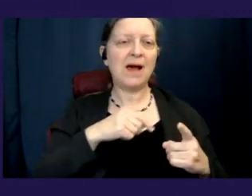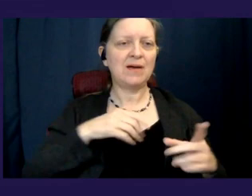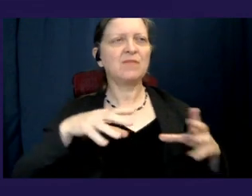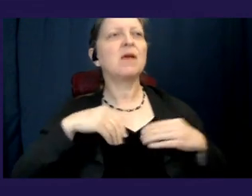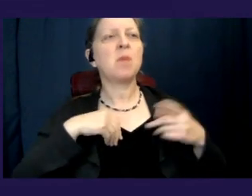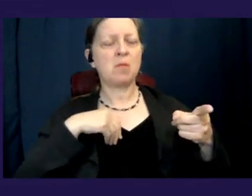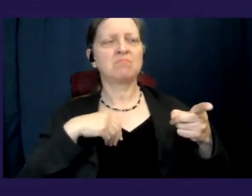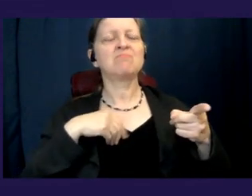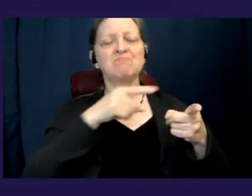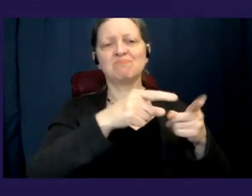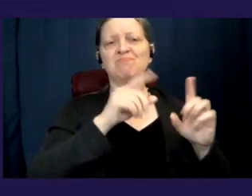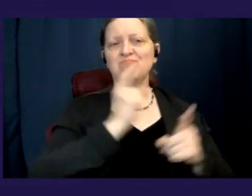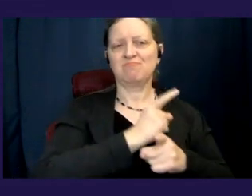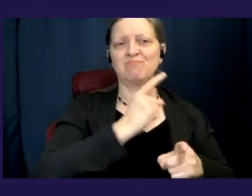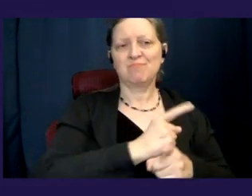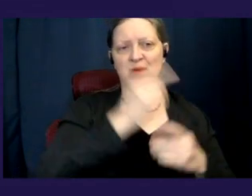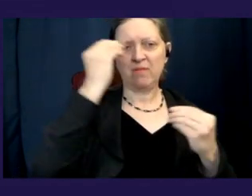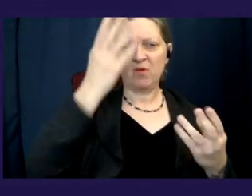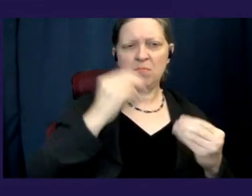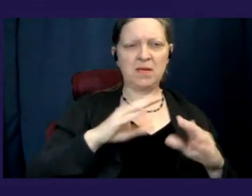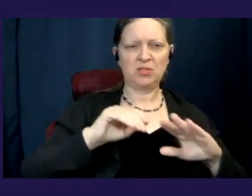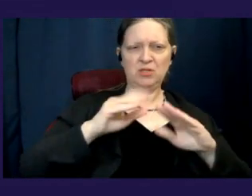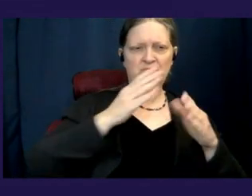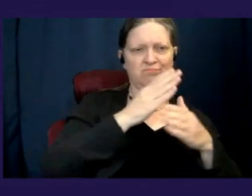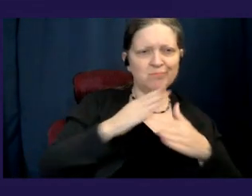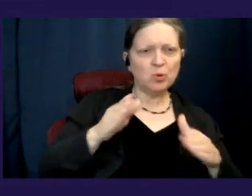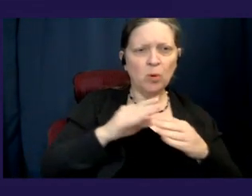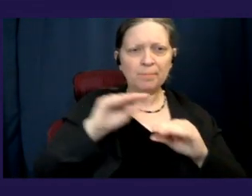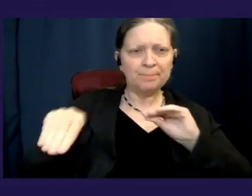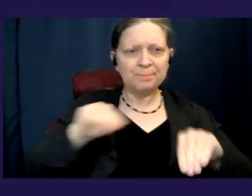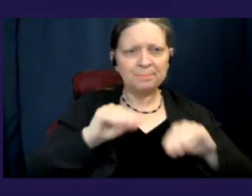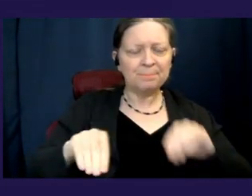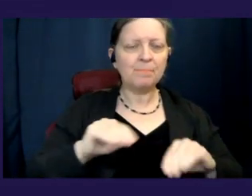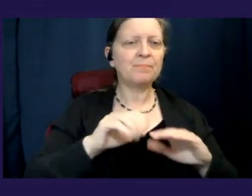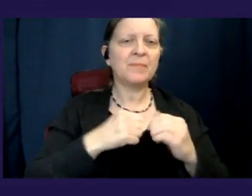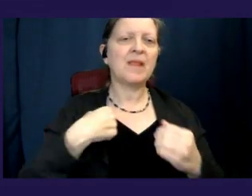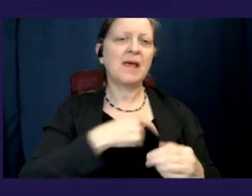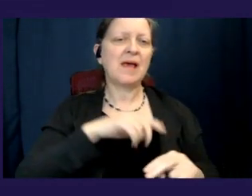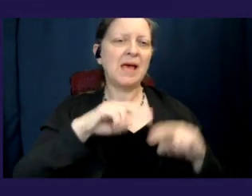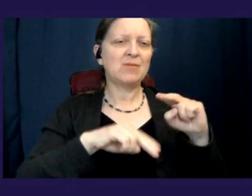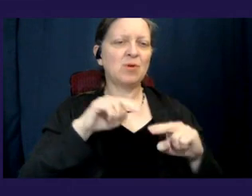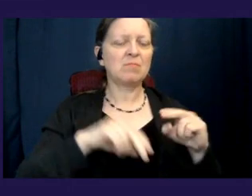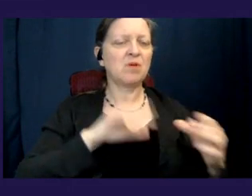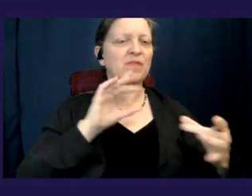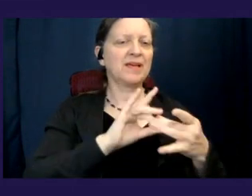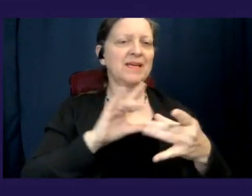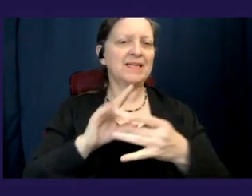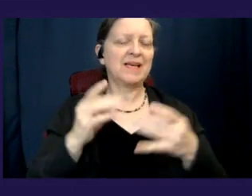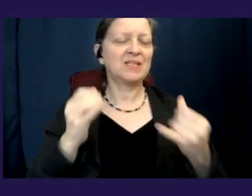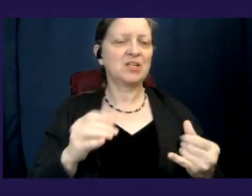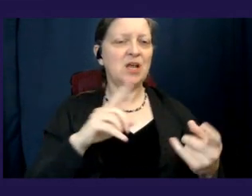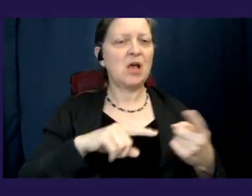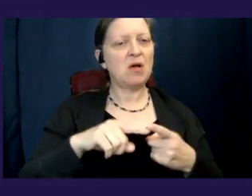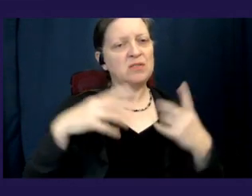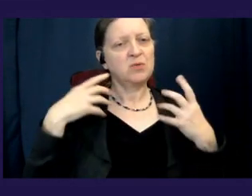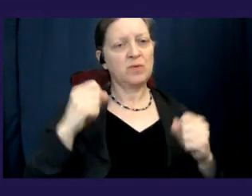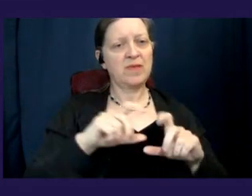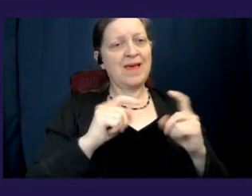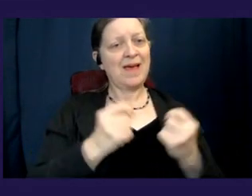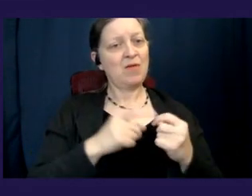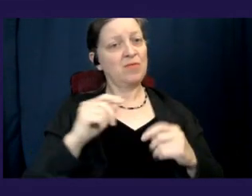those connections now in this time so that when the health team shares additional information, they're set and ready to move in that